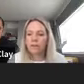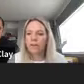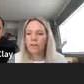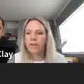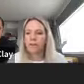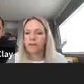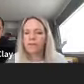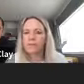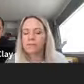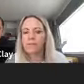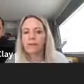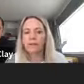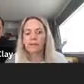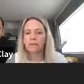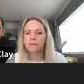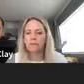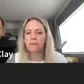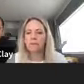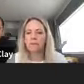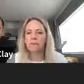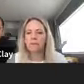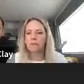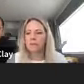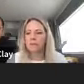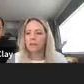can you see that now? Sorry.